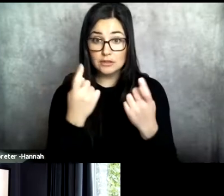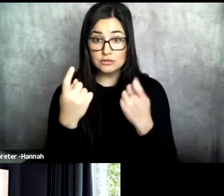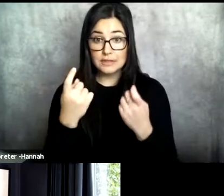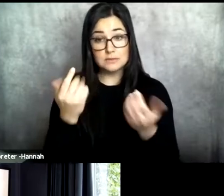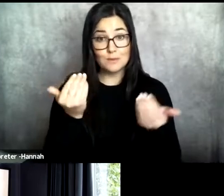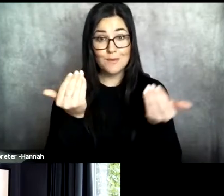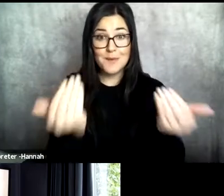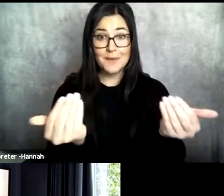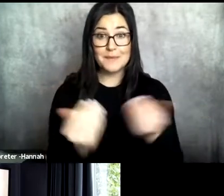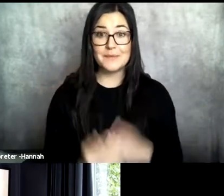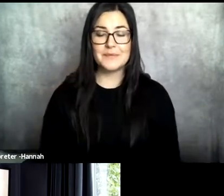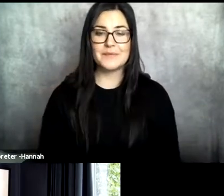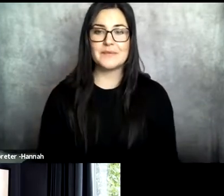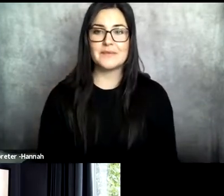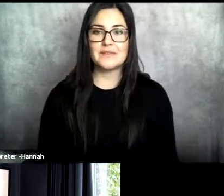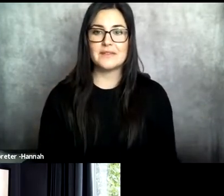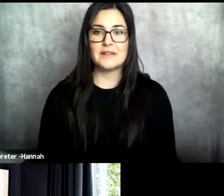please?